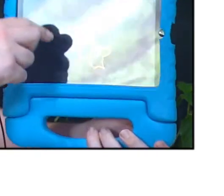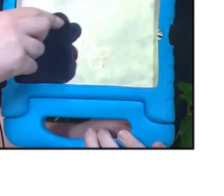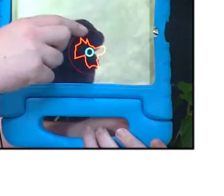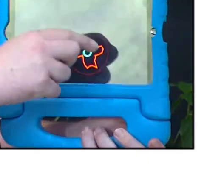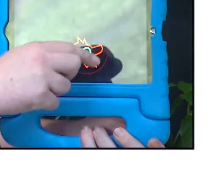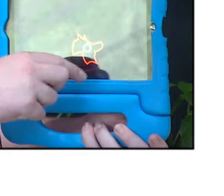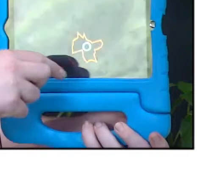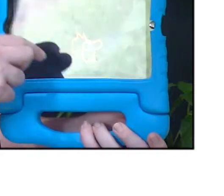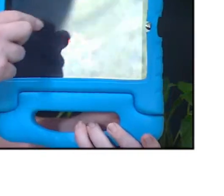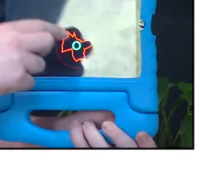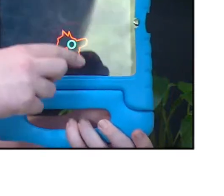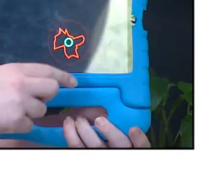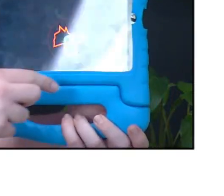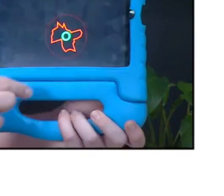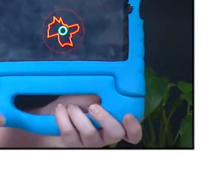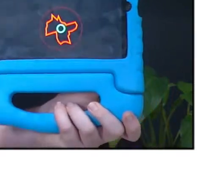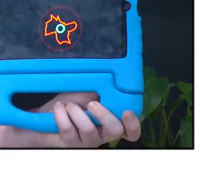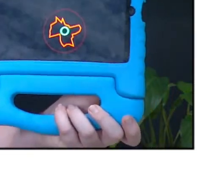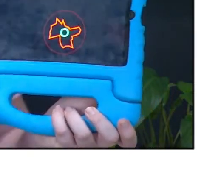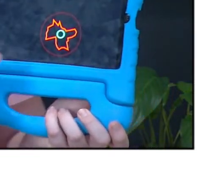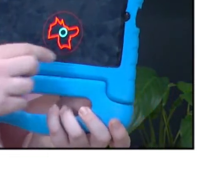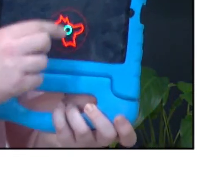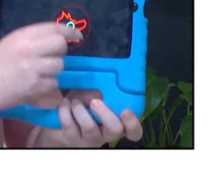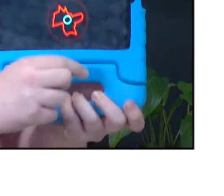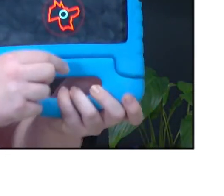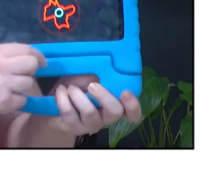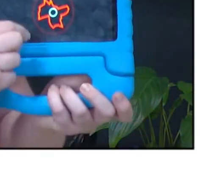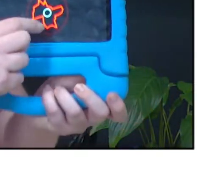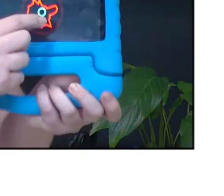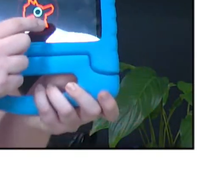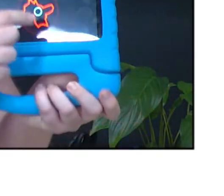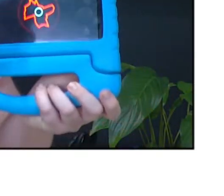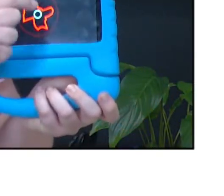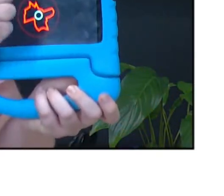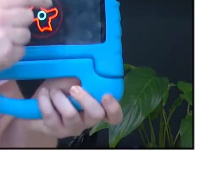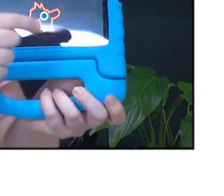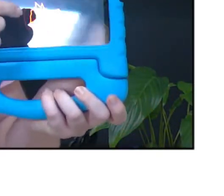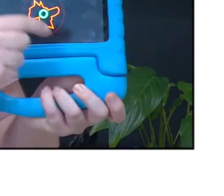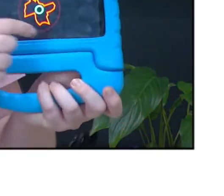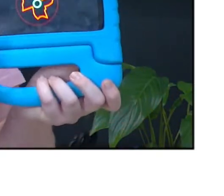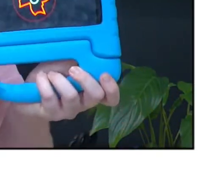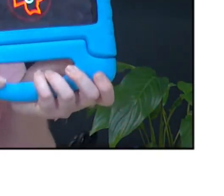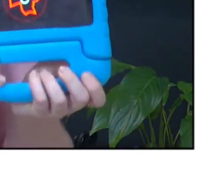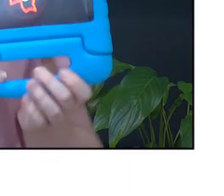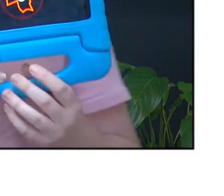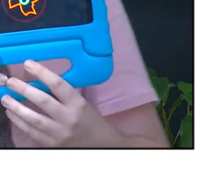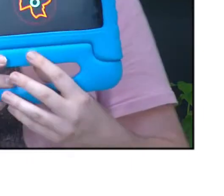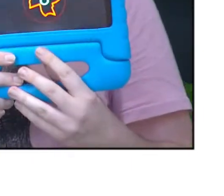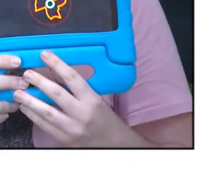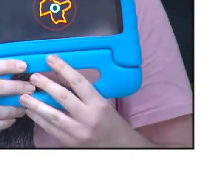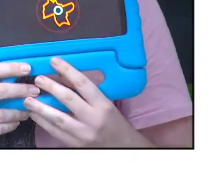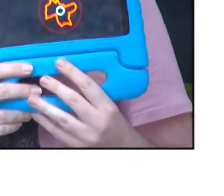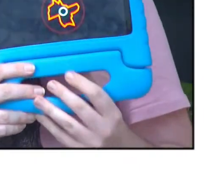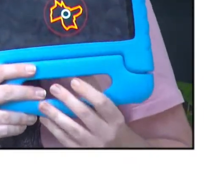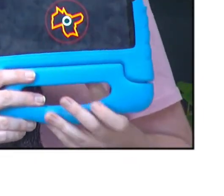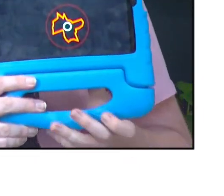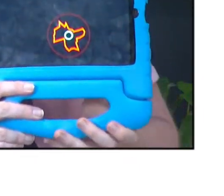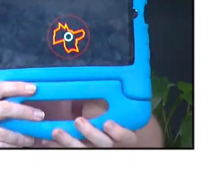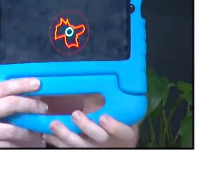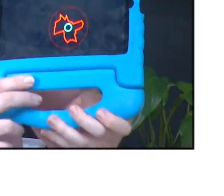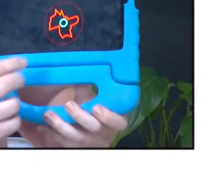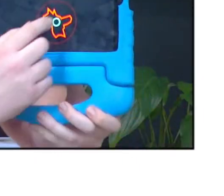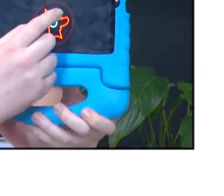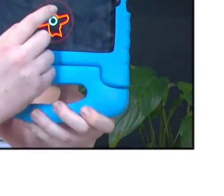these waveforms, which I really love, and actually create objects and shapes by recording sounds and using it that